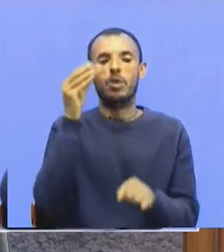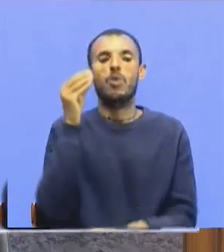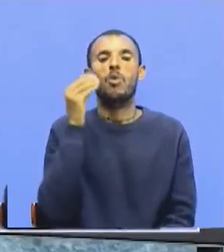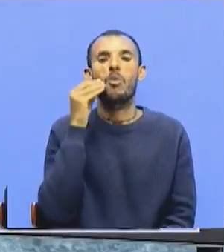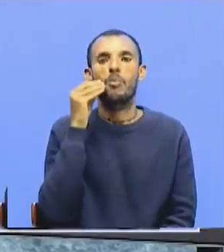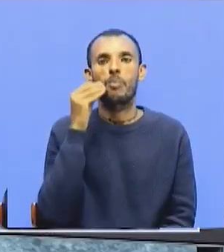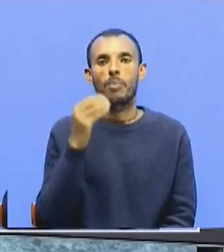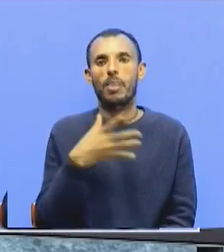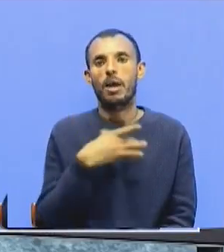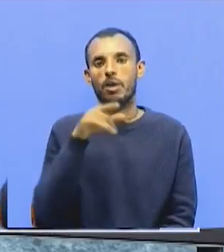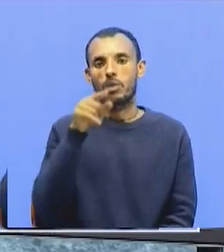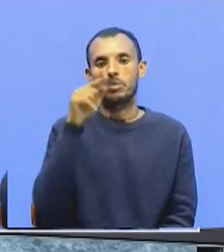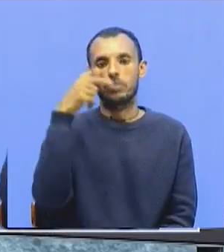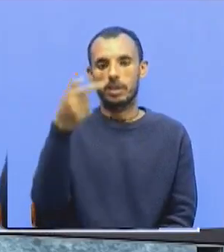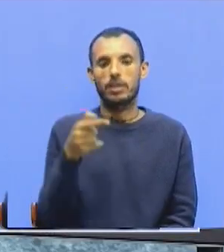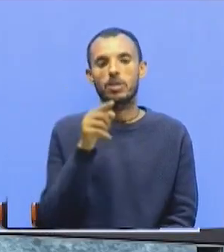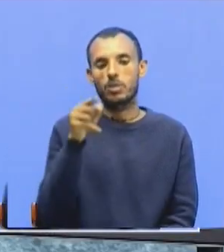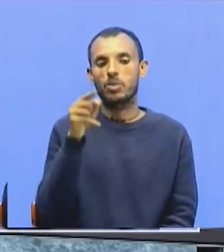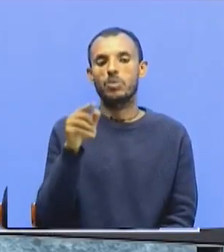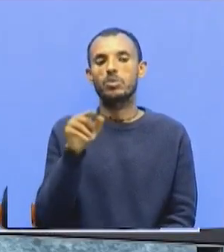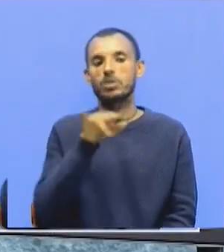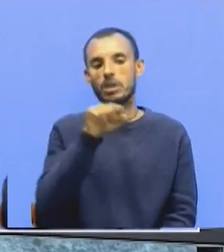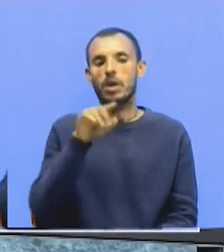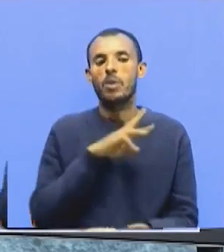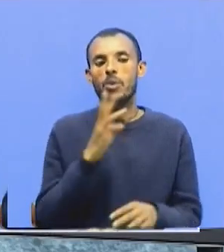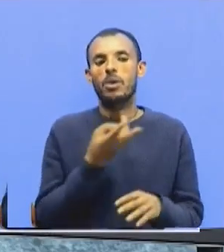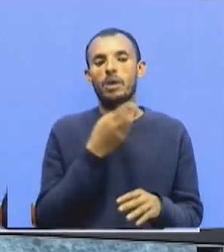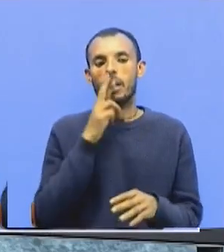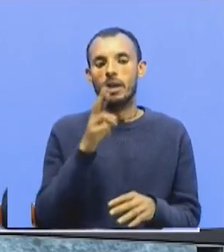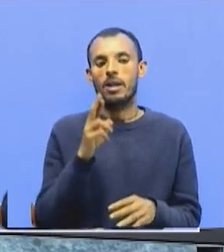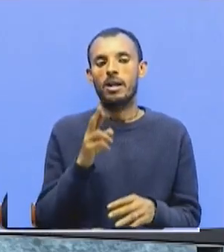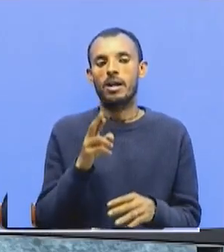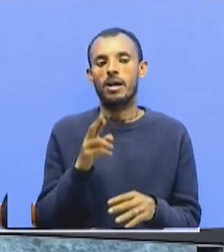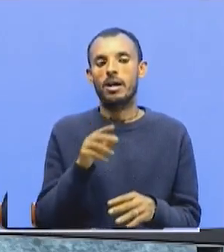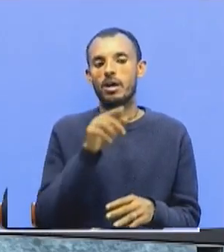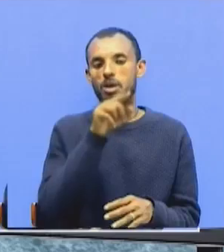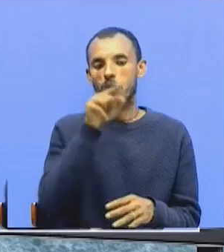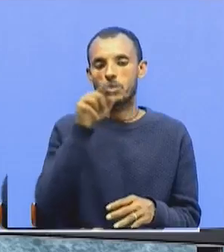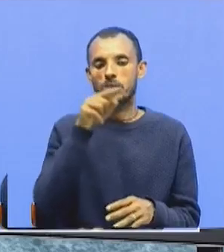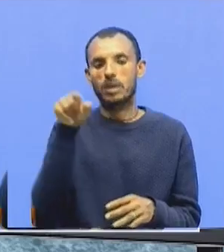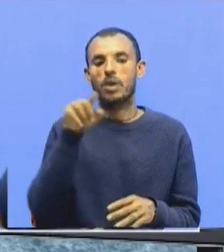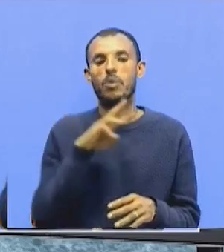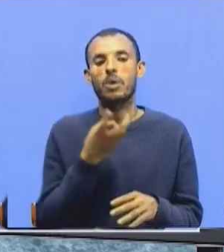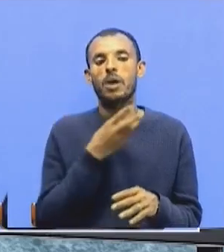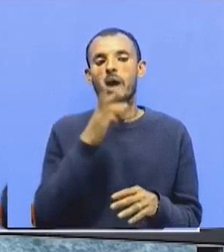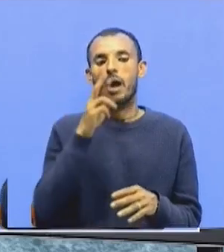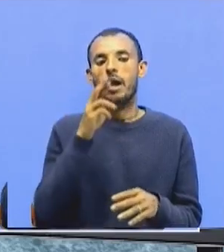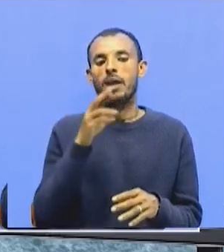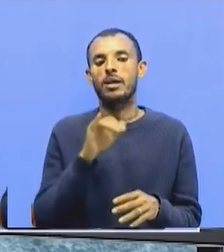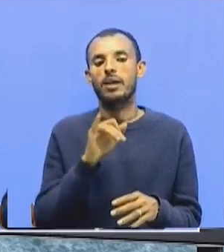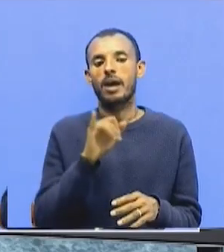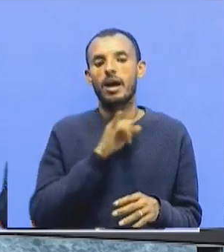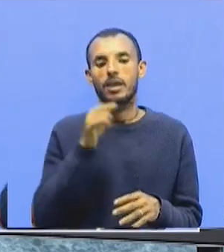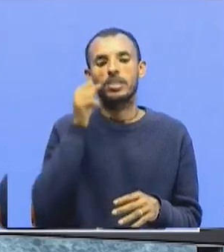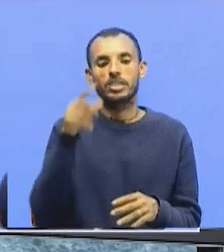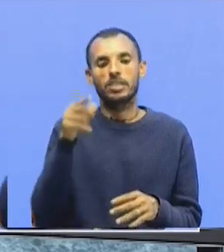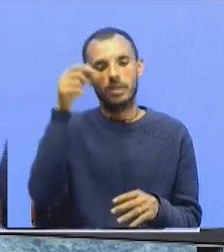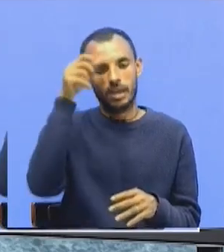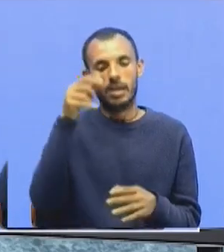said. You, they, we, I, she, he, it. You, they, we, I, she, he, it. These are